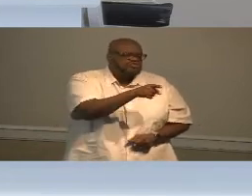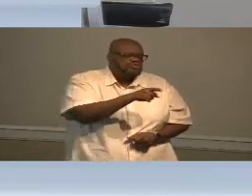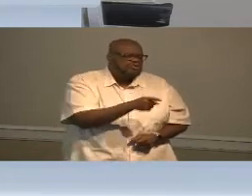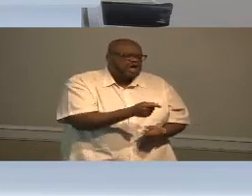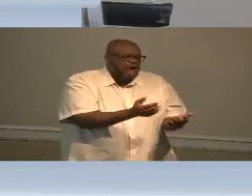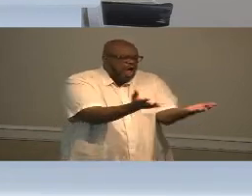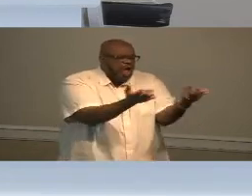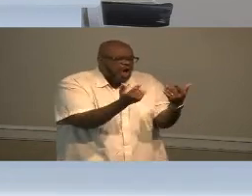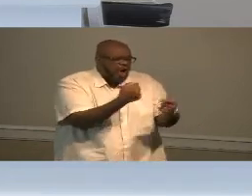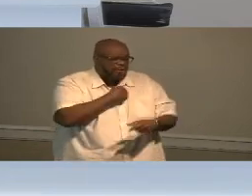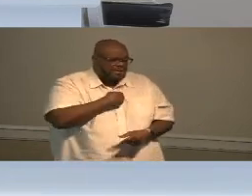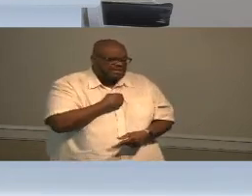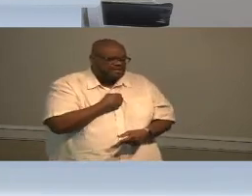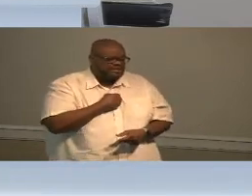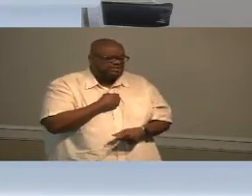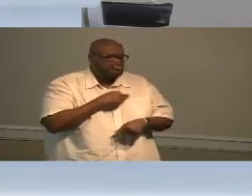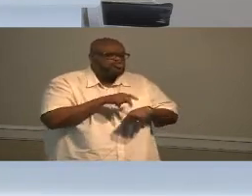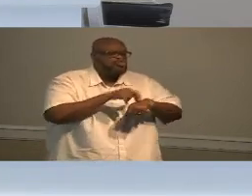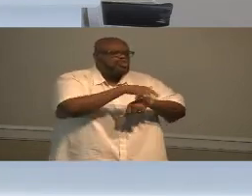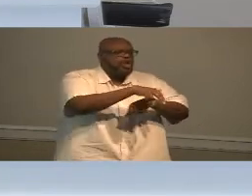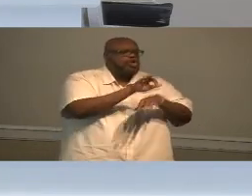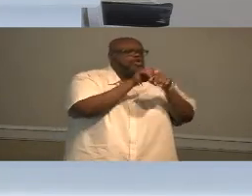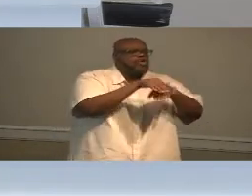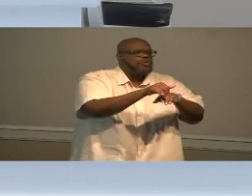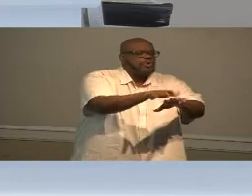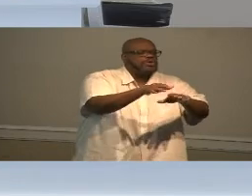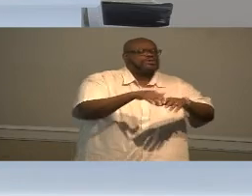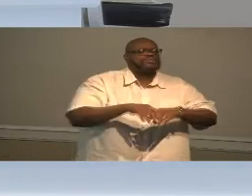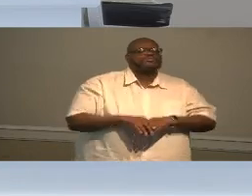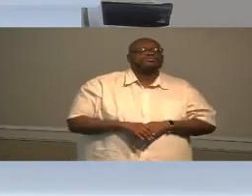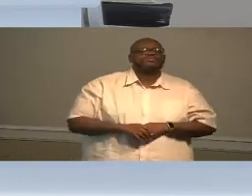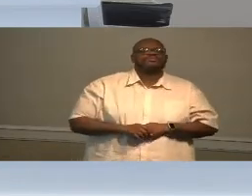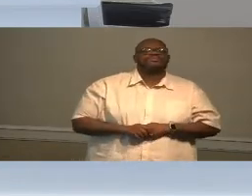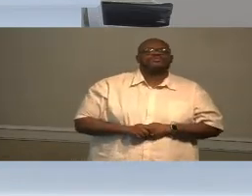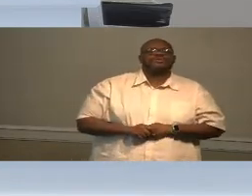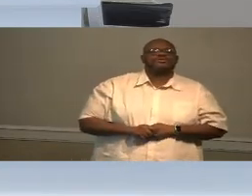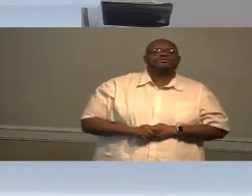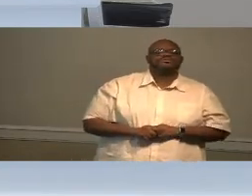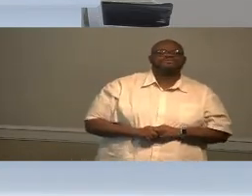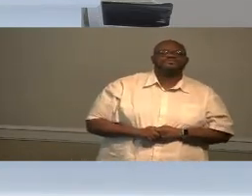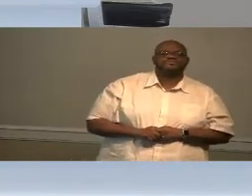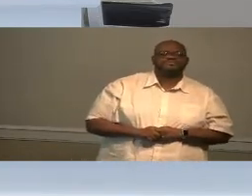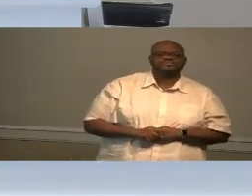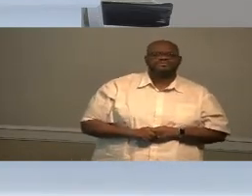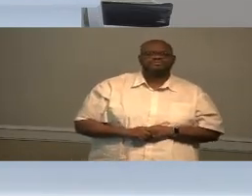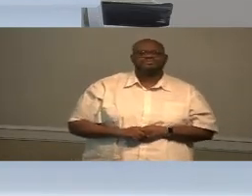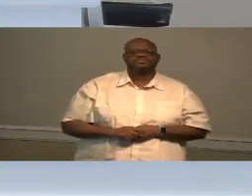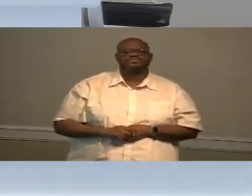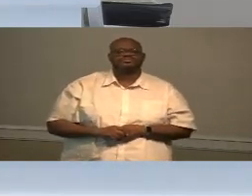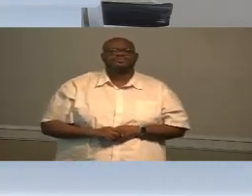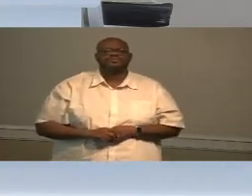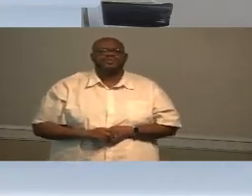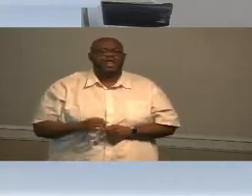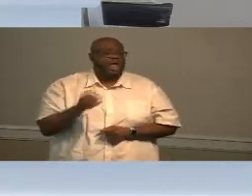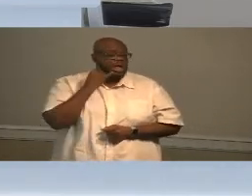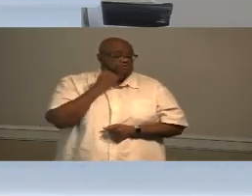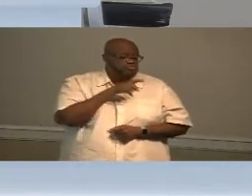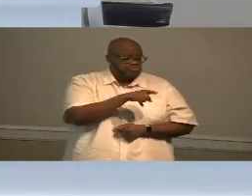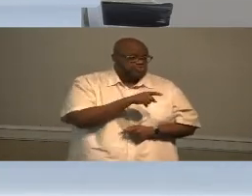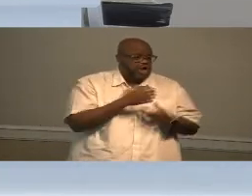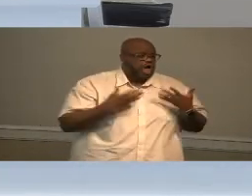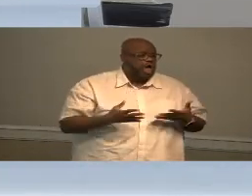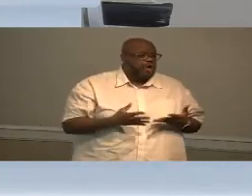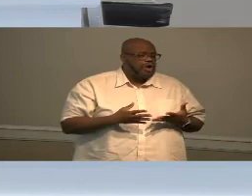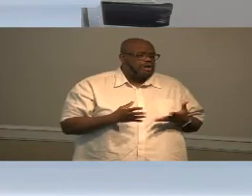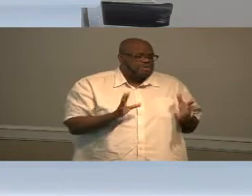to you on the water. I see him. He's saying, if it's you, I want to be where you